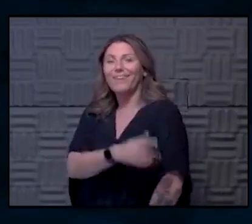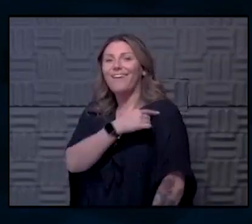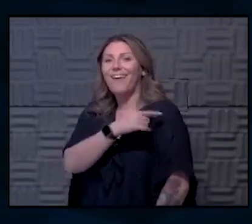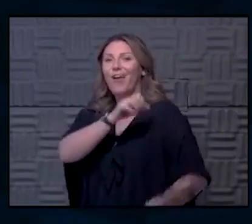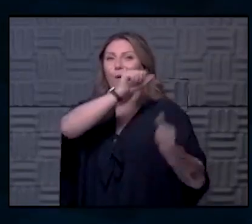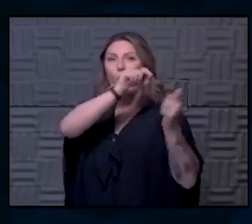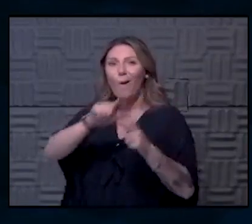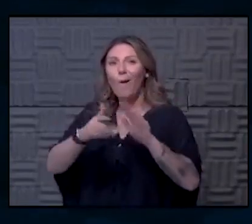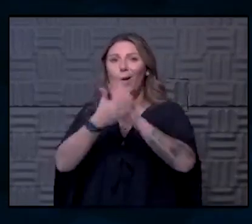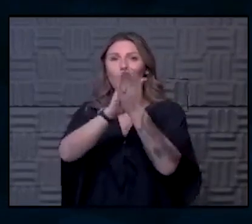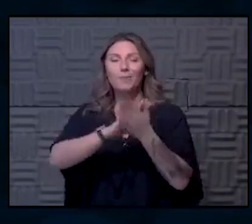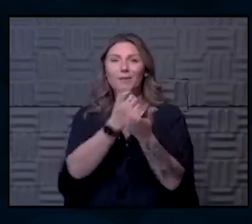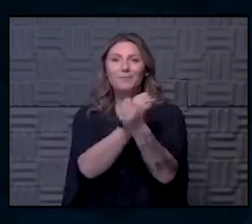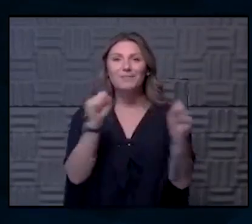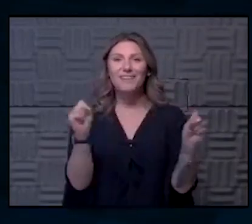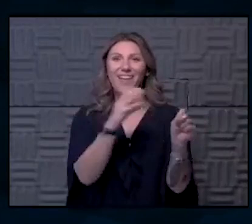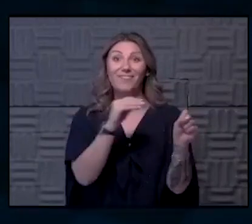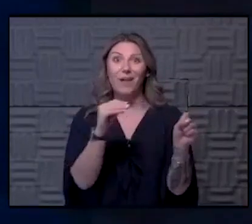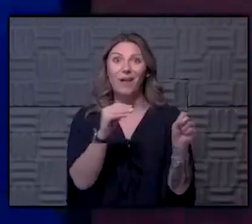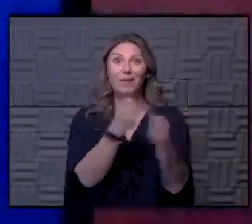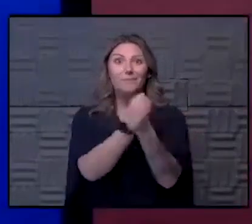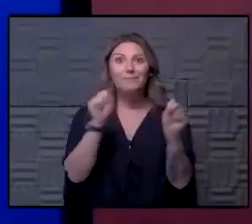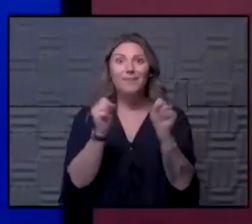be safe and be safe together.